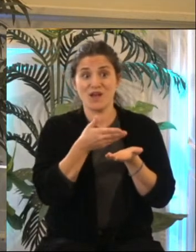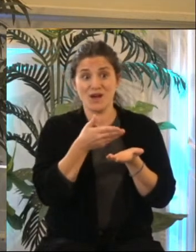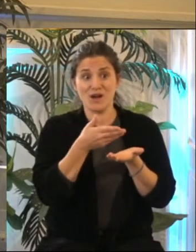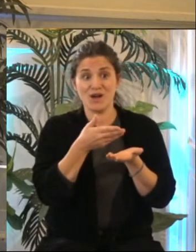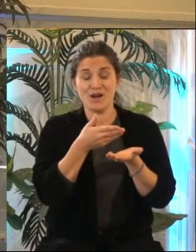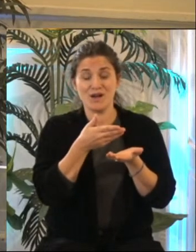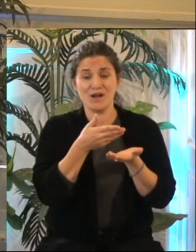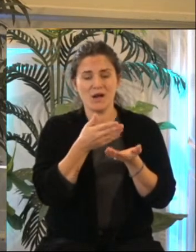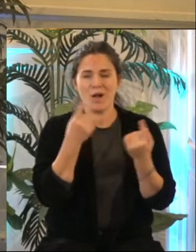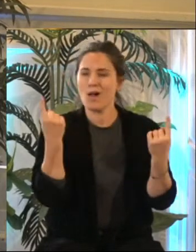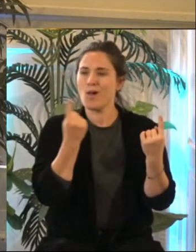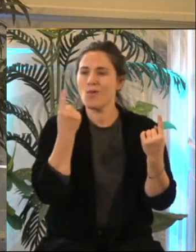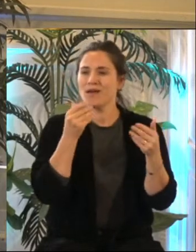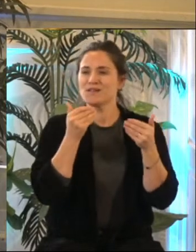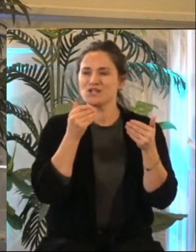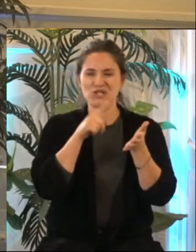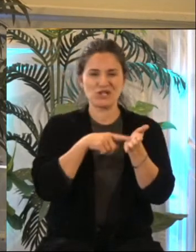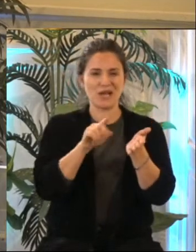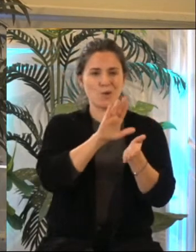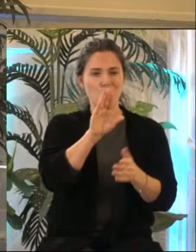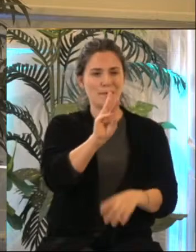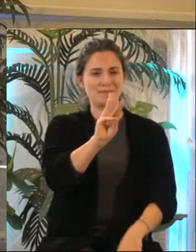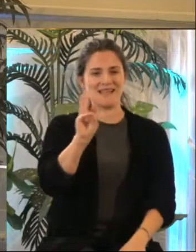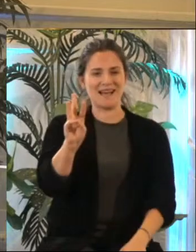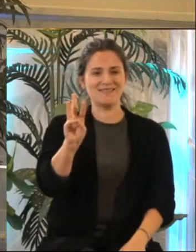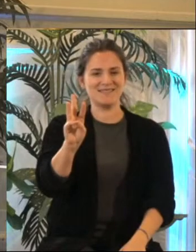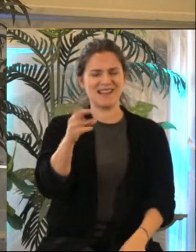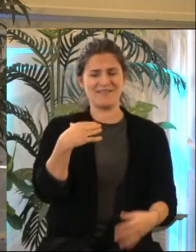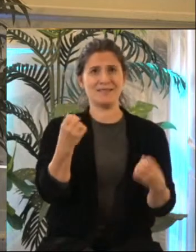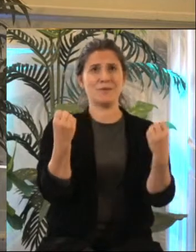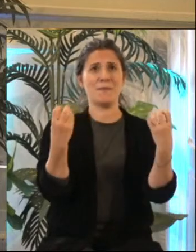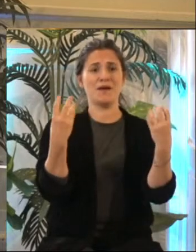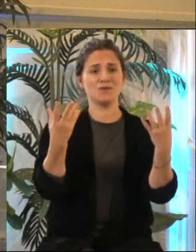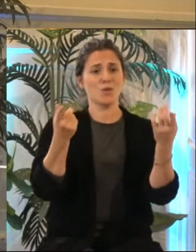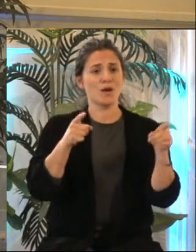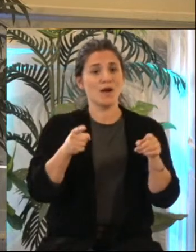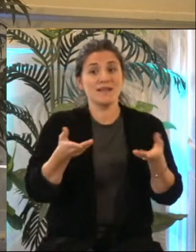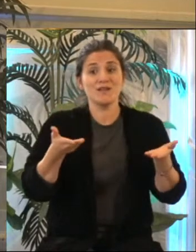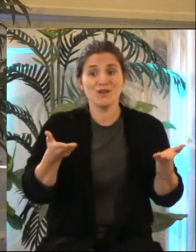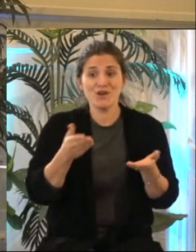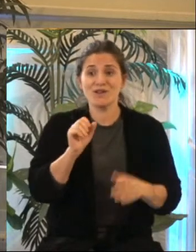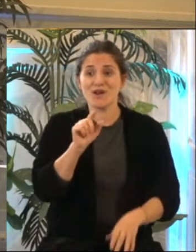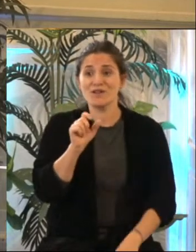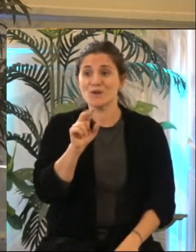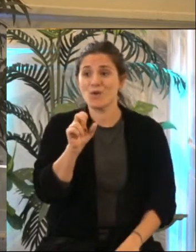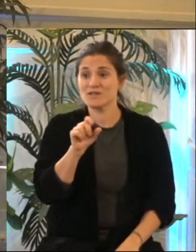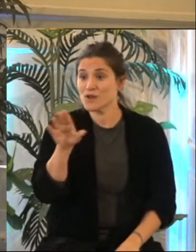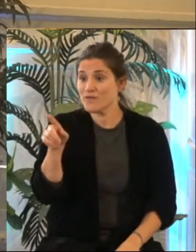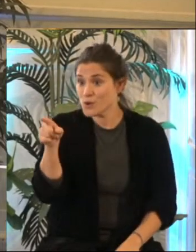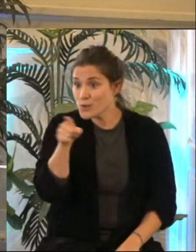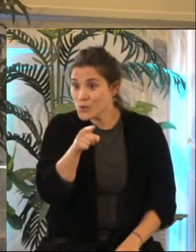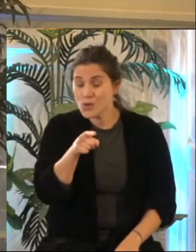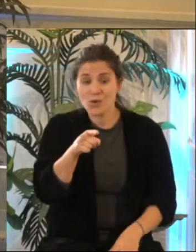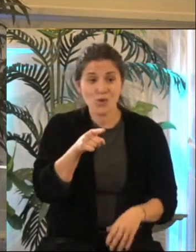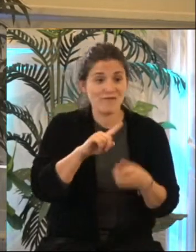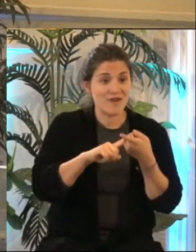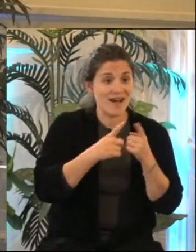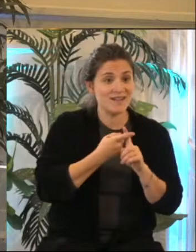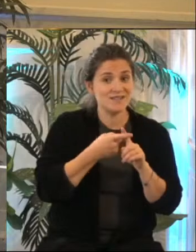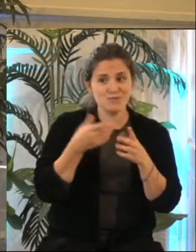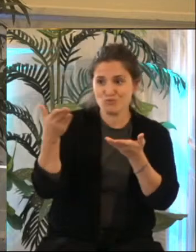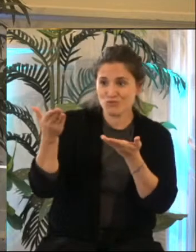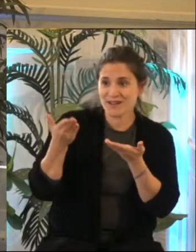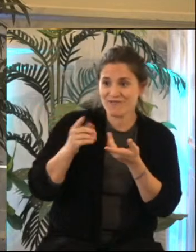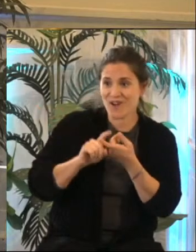online, always check out our website. There's so much going on at All Souls for you, your friends. Bring a friend, come